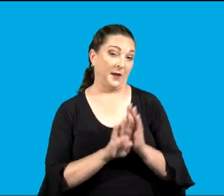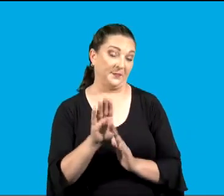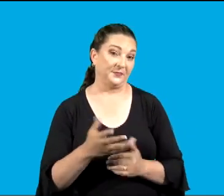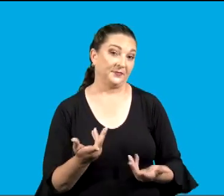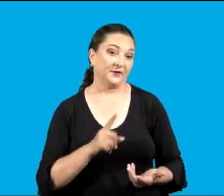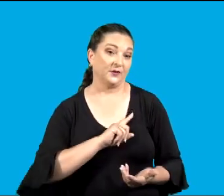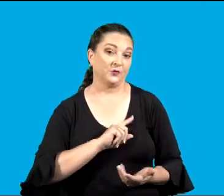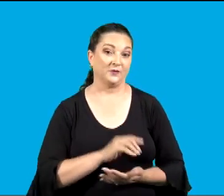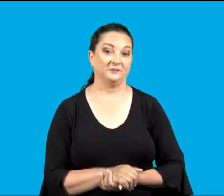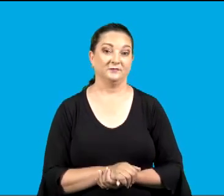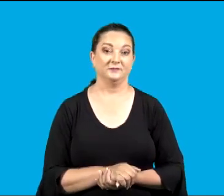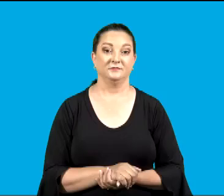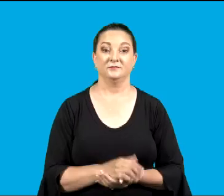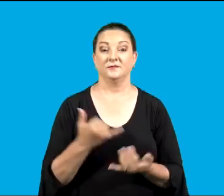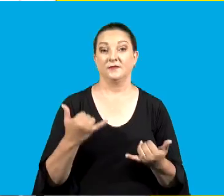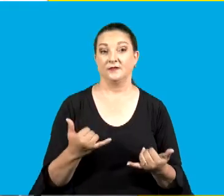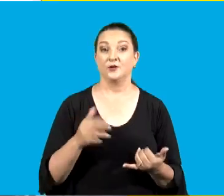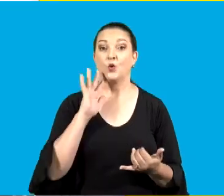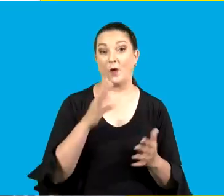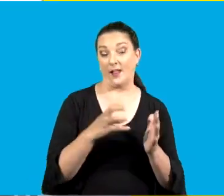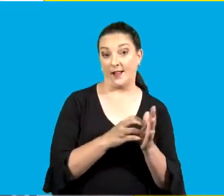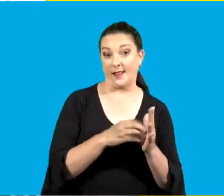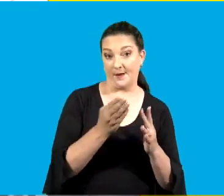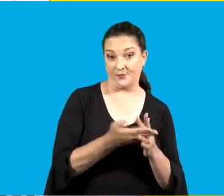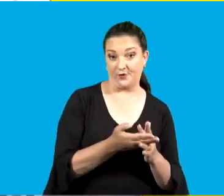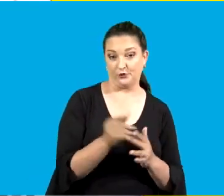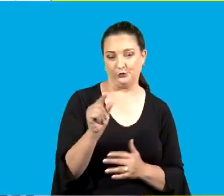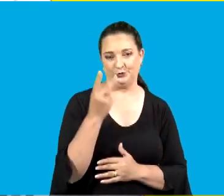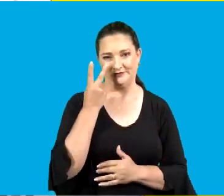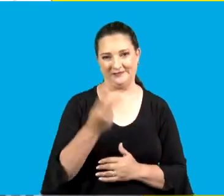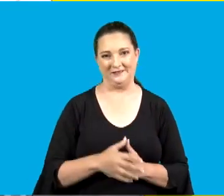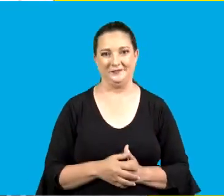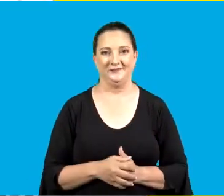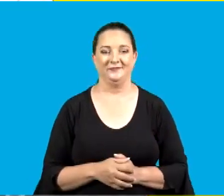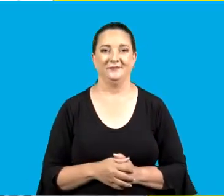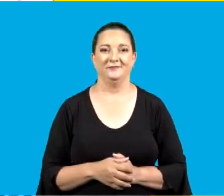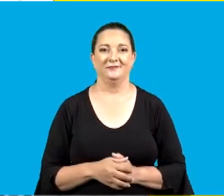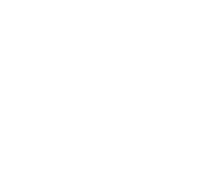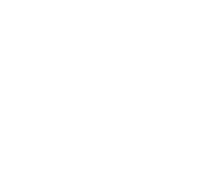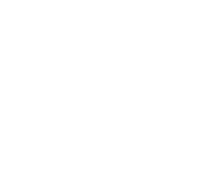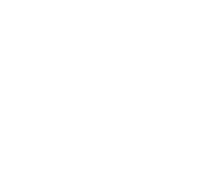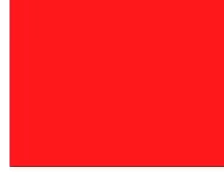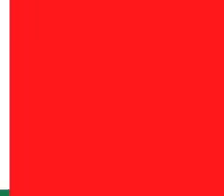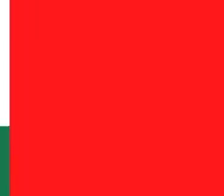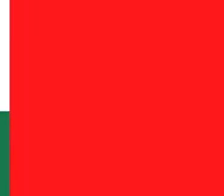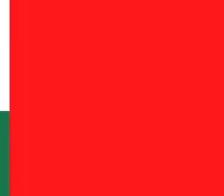would have increased. Dear learners, we'll now go for an ad break, and I'll see you shortly.